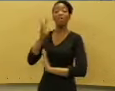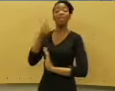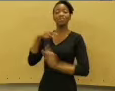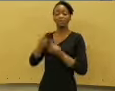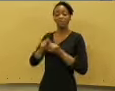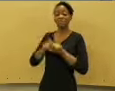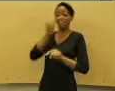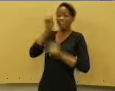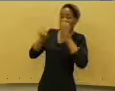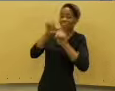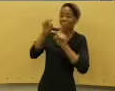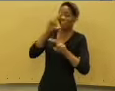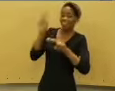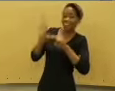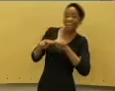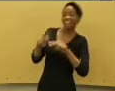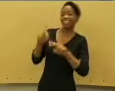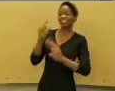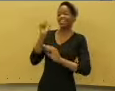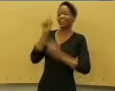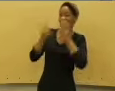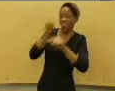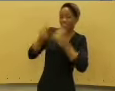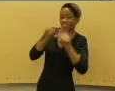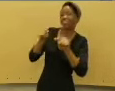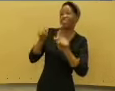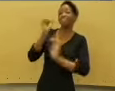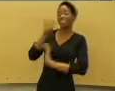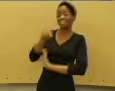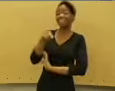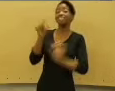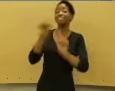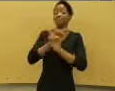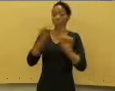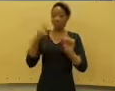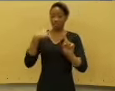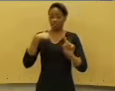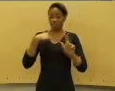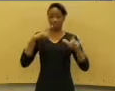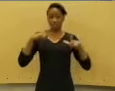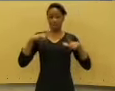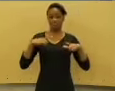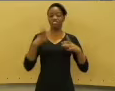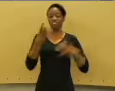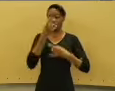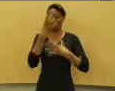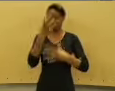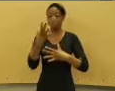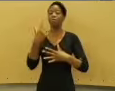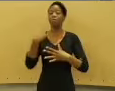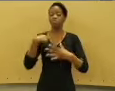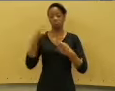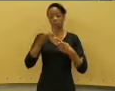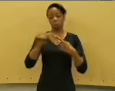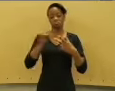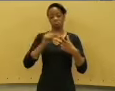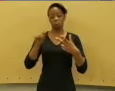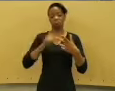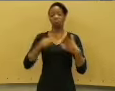you to be able to come to me and talk to me about anything that they say to you because I'm not doing anything wrong. But because she had been there when I